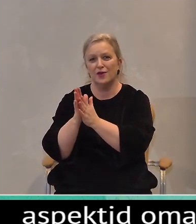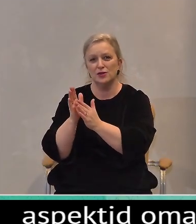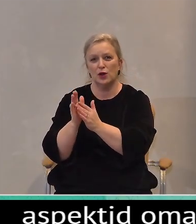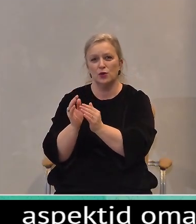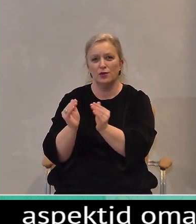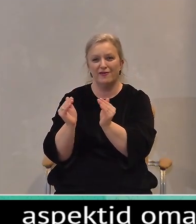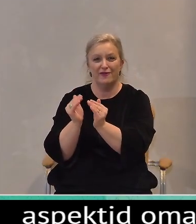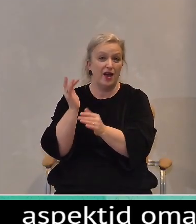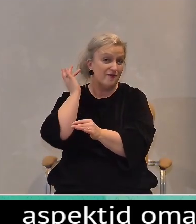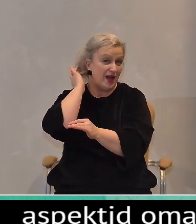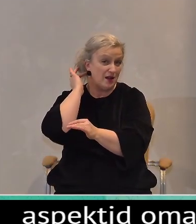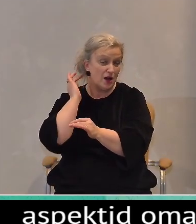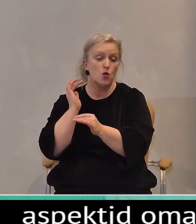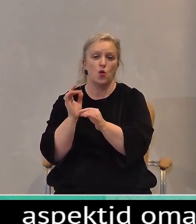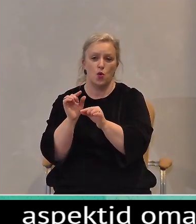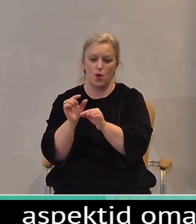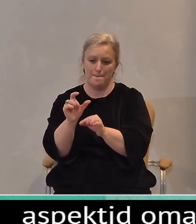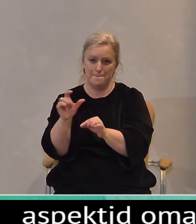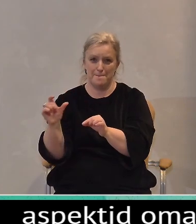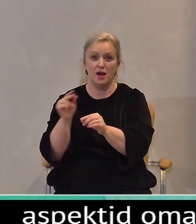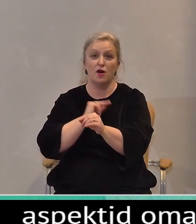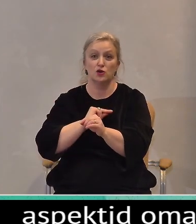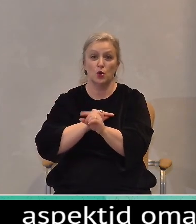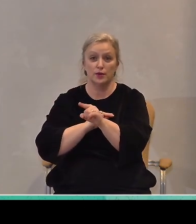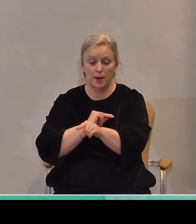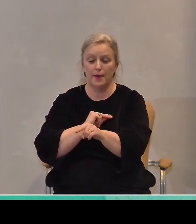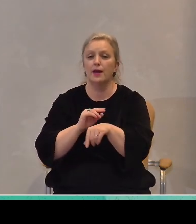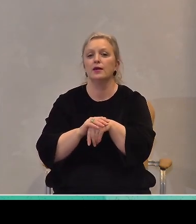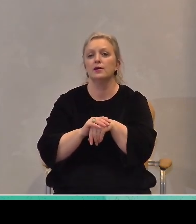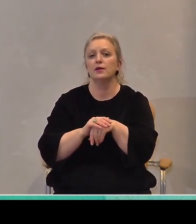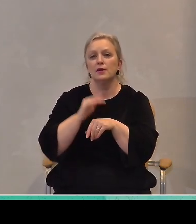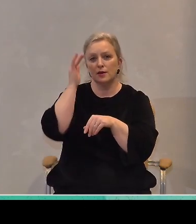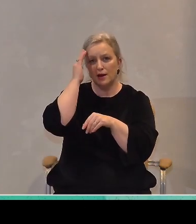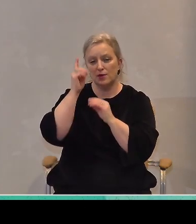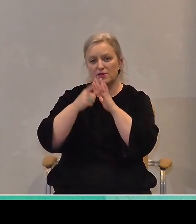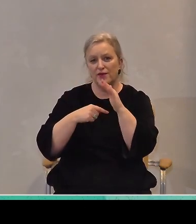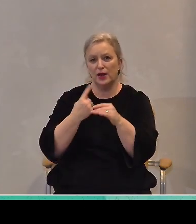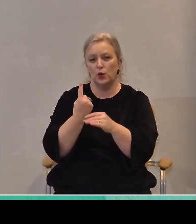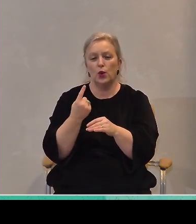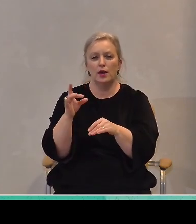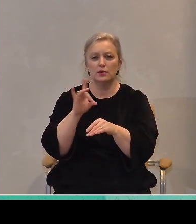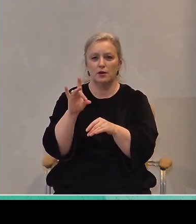induced pluripotent stem cells discussed before